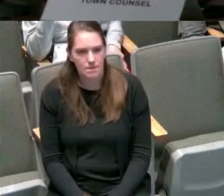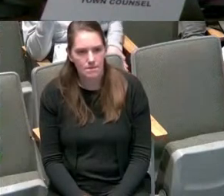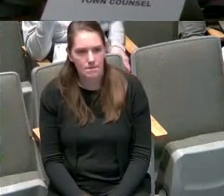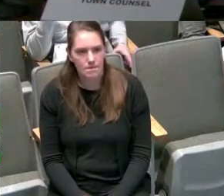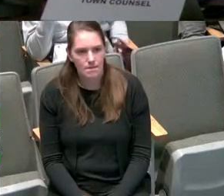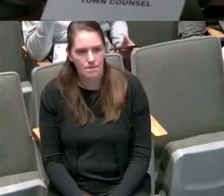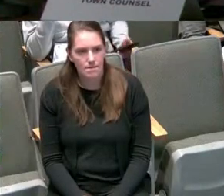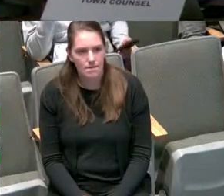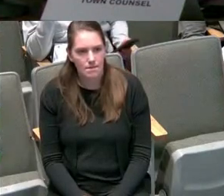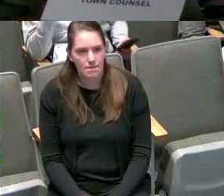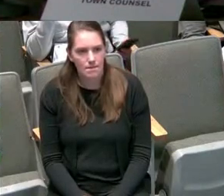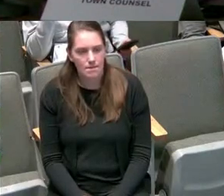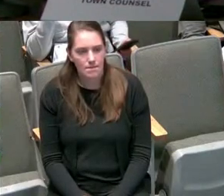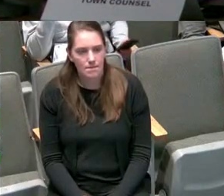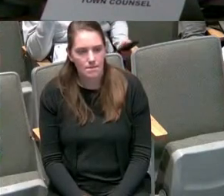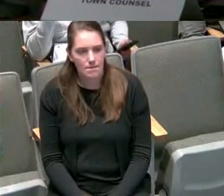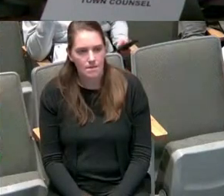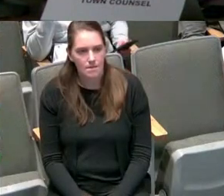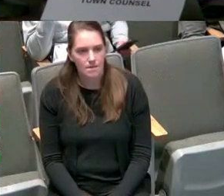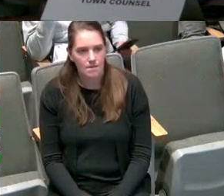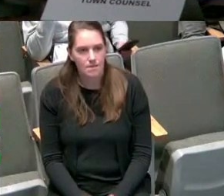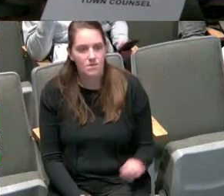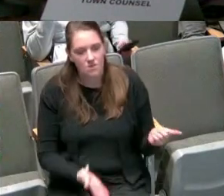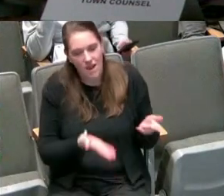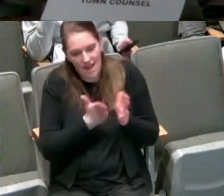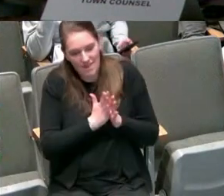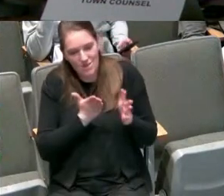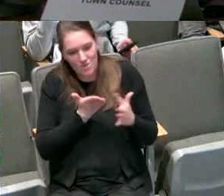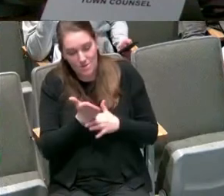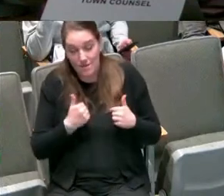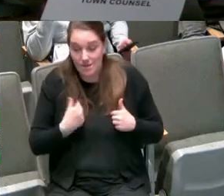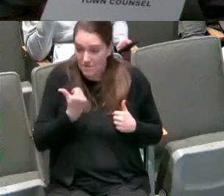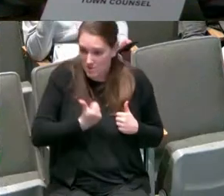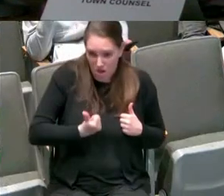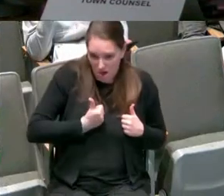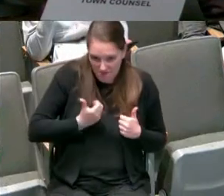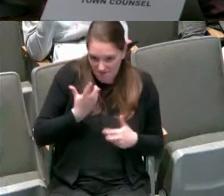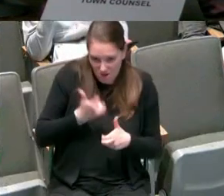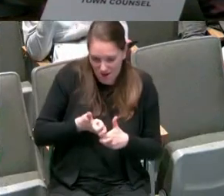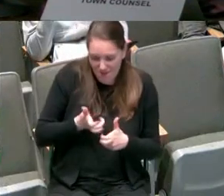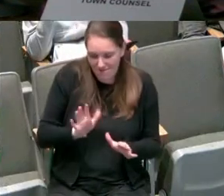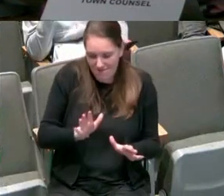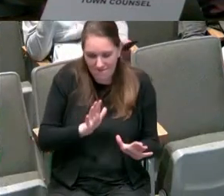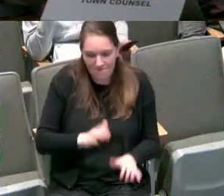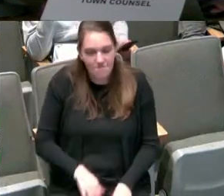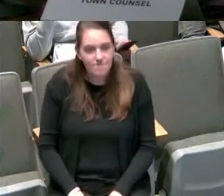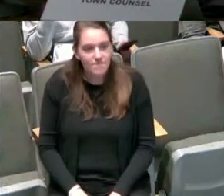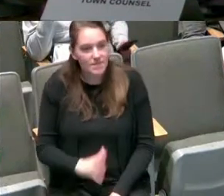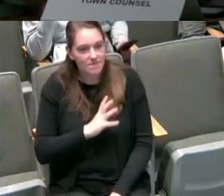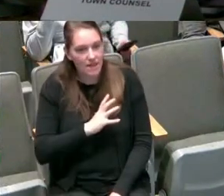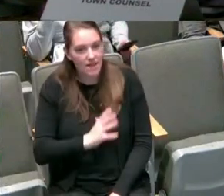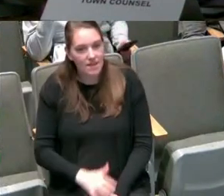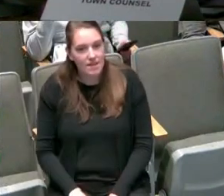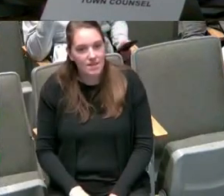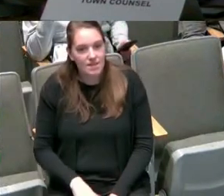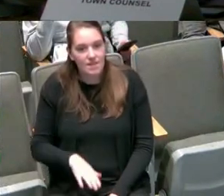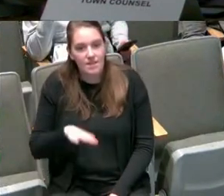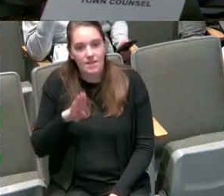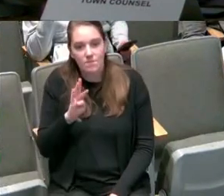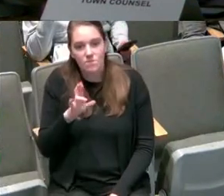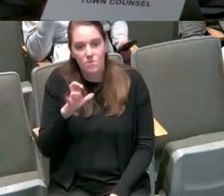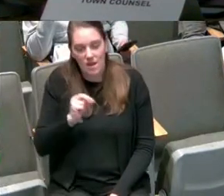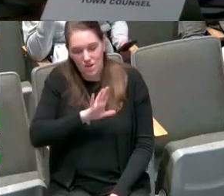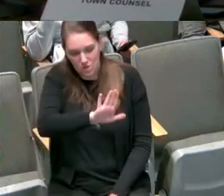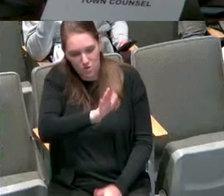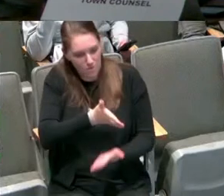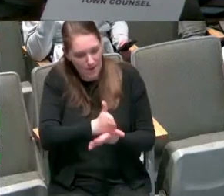so you're asking through me and I'll ask I'll ask Brian correct it's okay your rights haven't